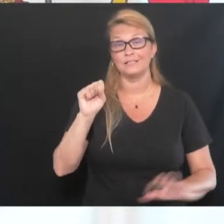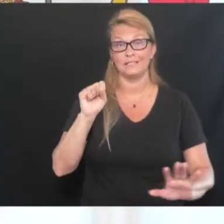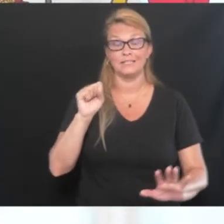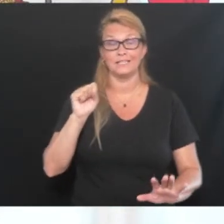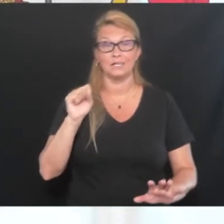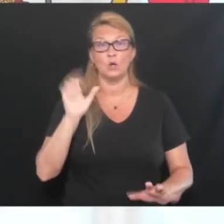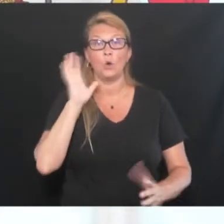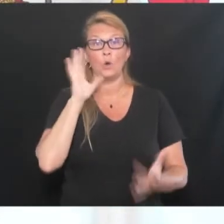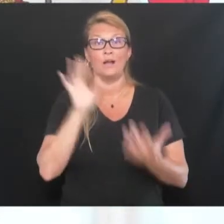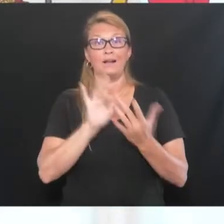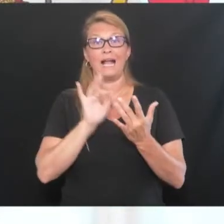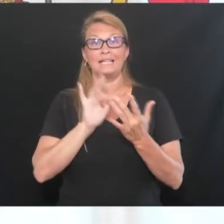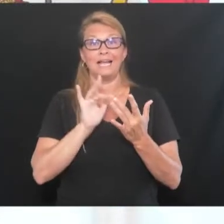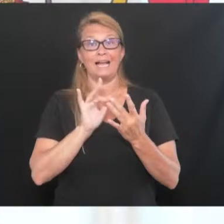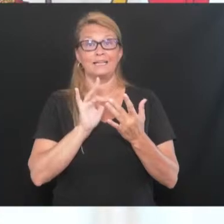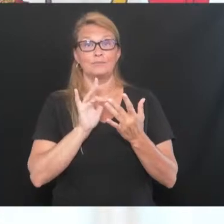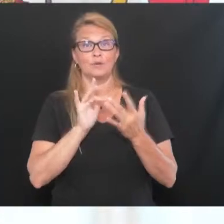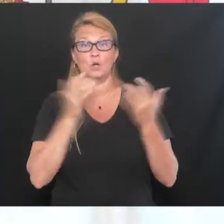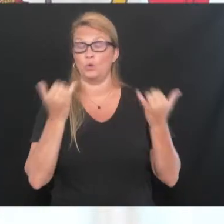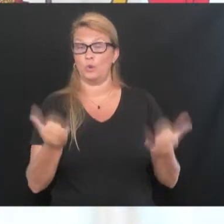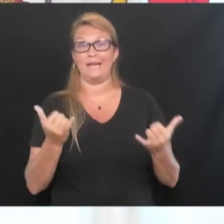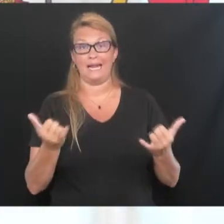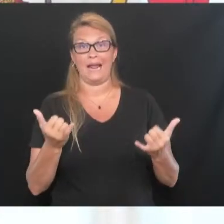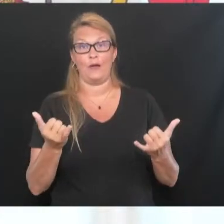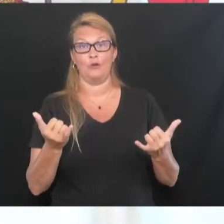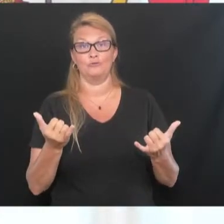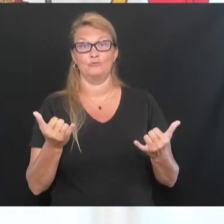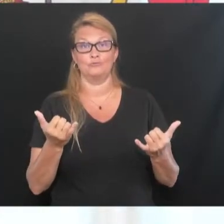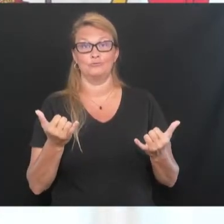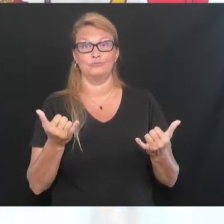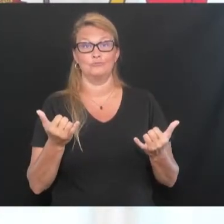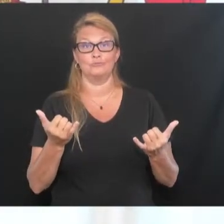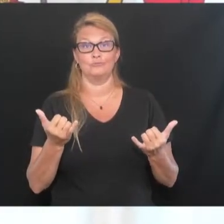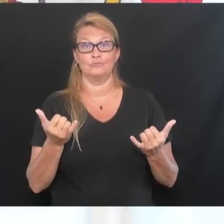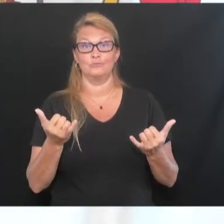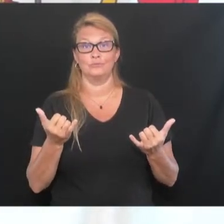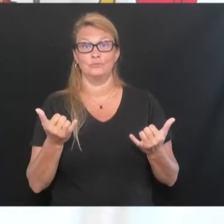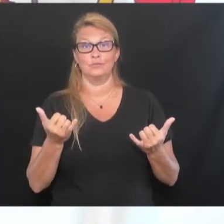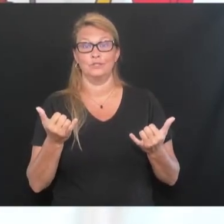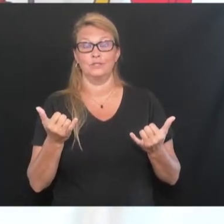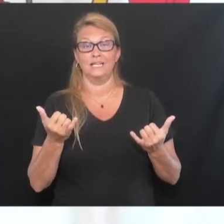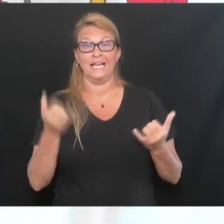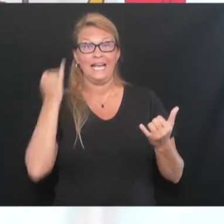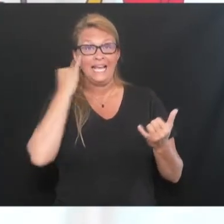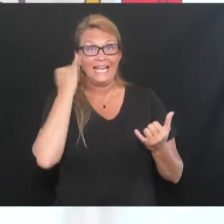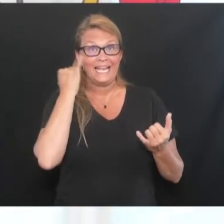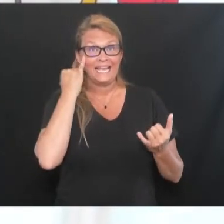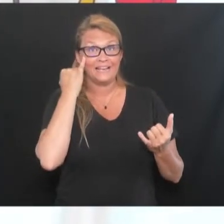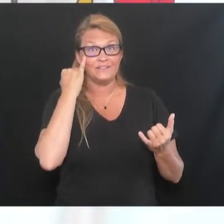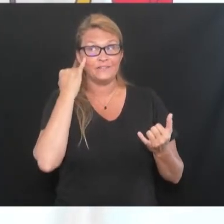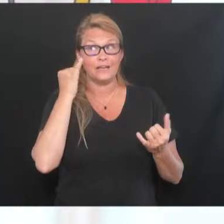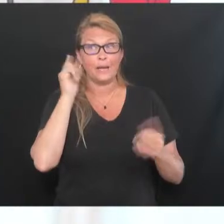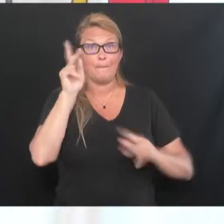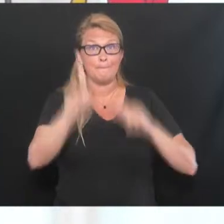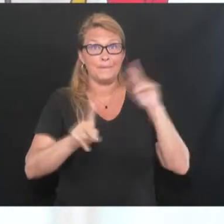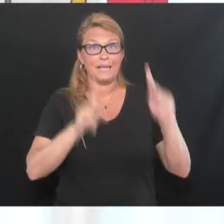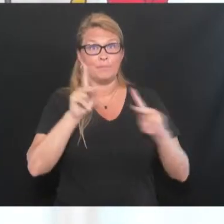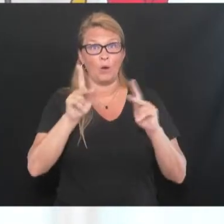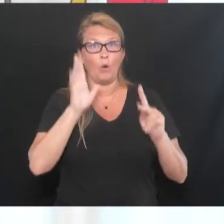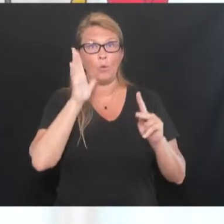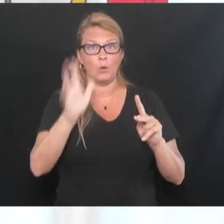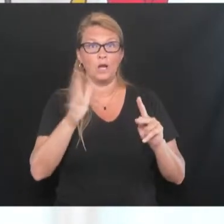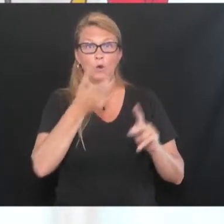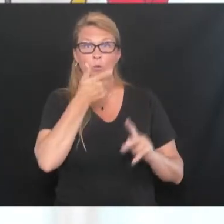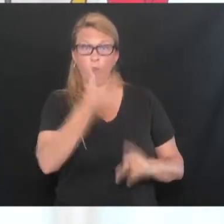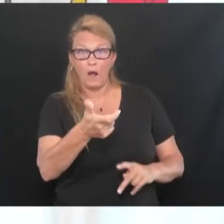to contact them is just the way we're doing right here. With if everybody just dial in and tune into this just a little